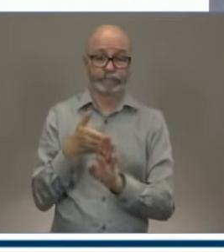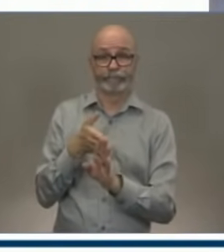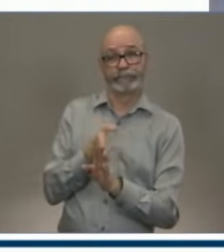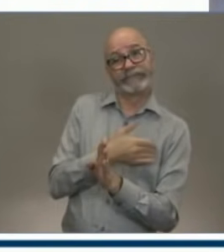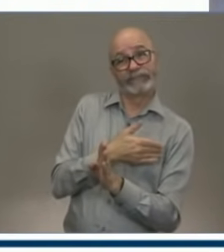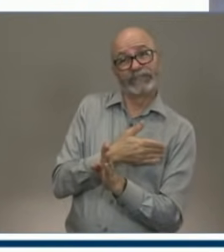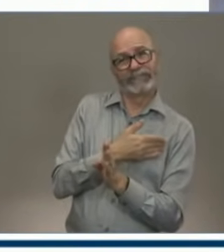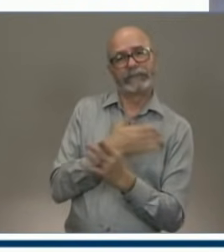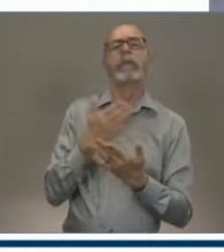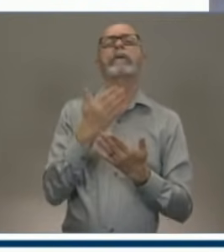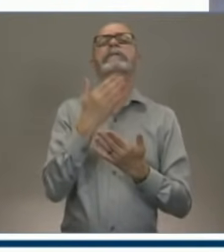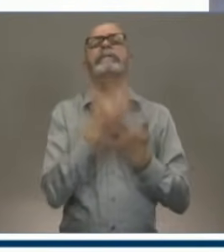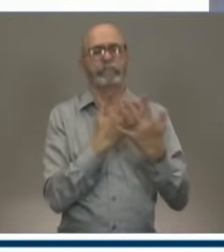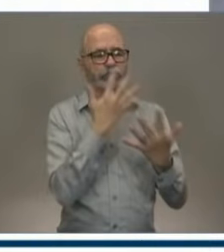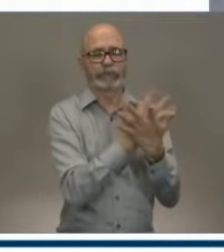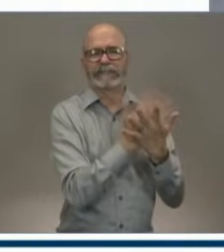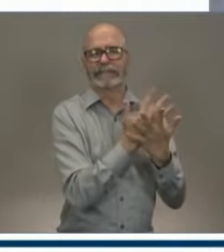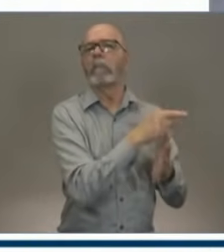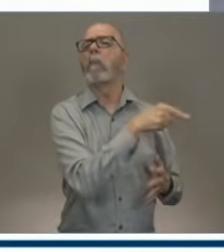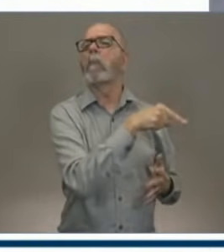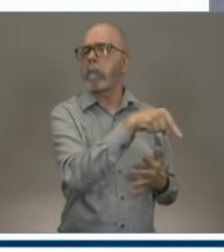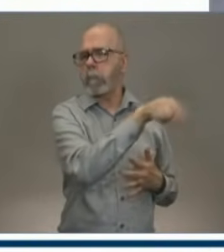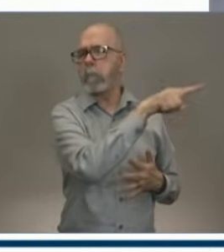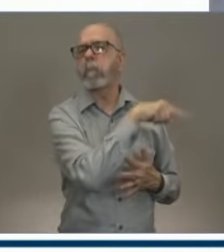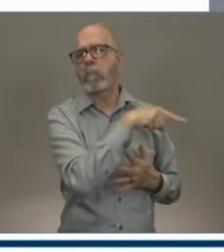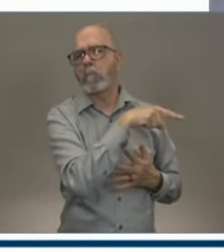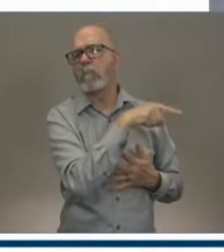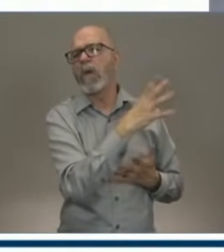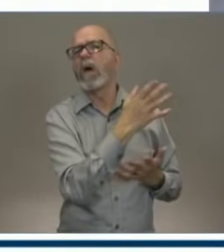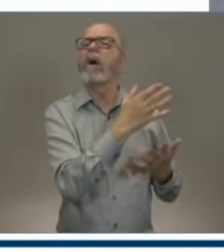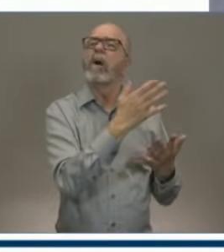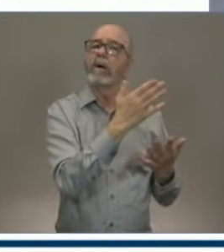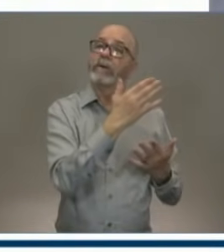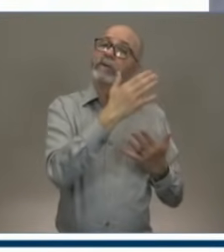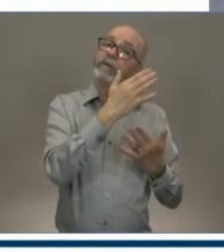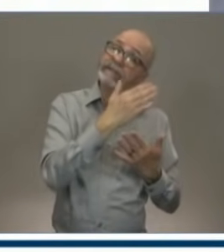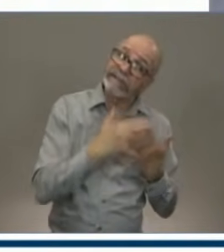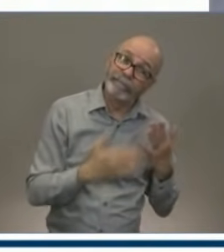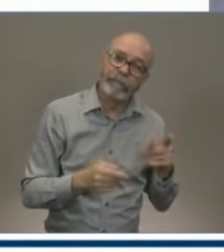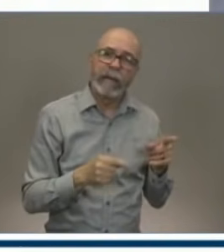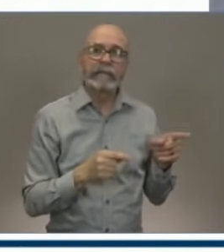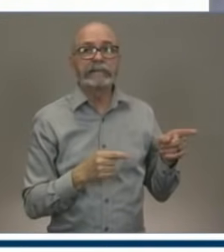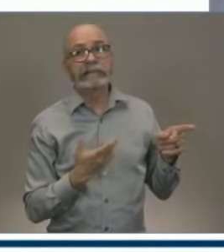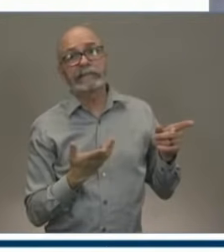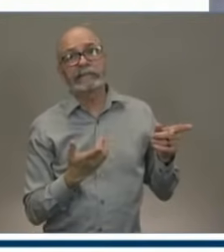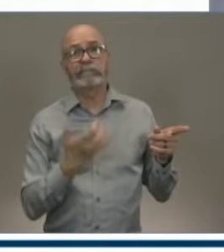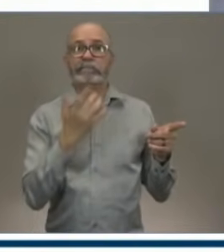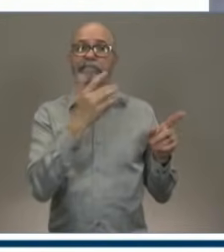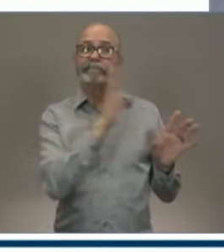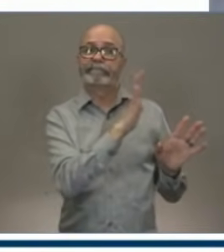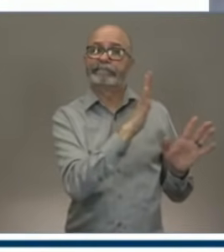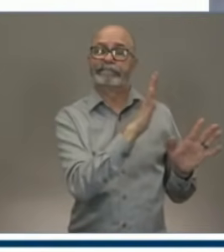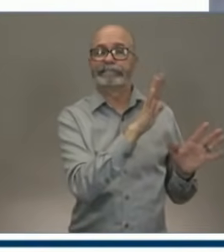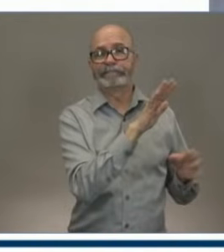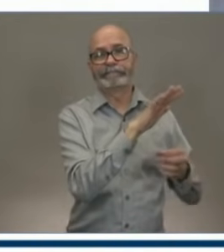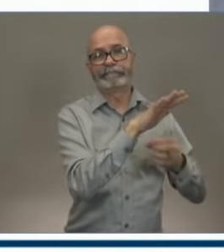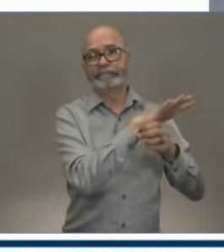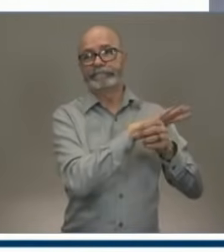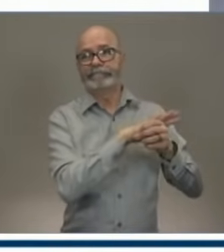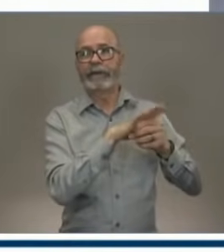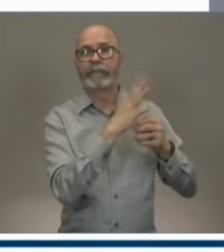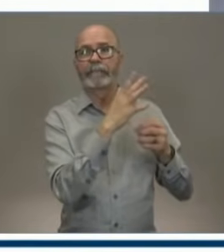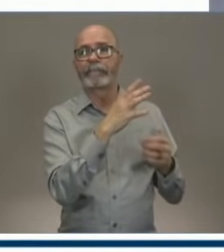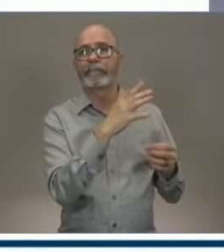remanded or to reduce the number of people who were serving their obligation to the province, serving it in